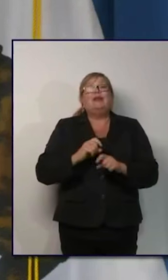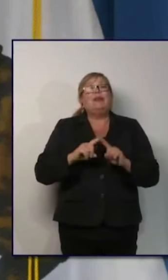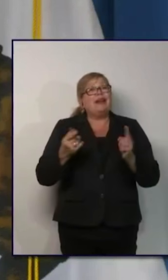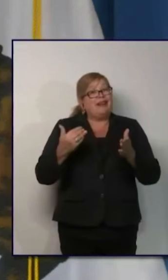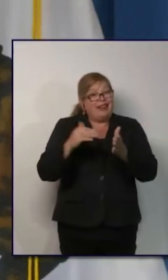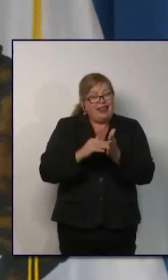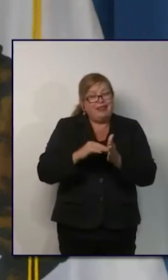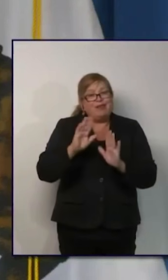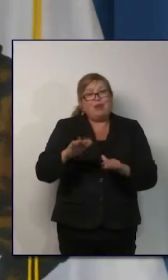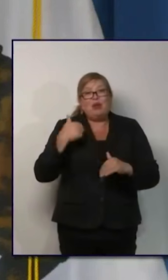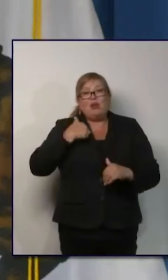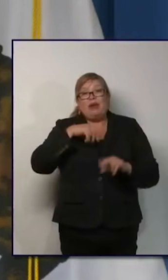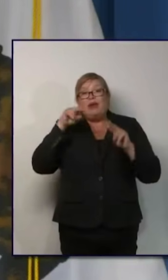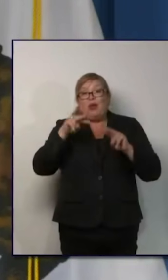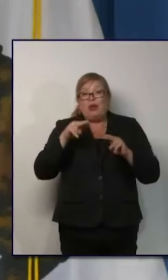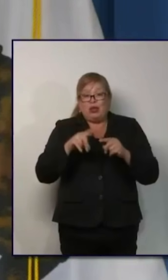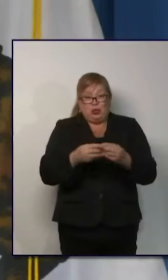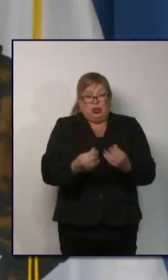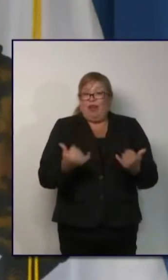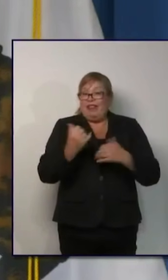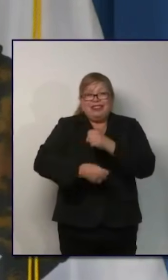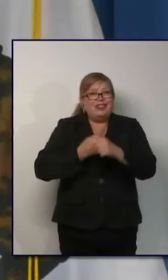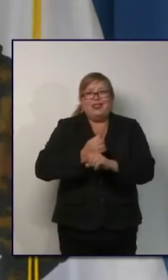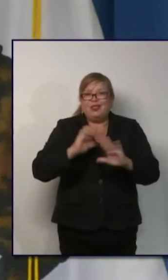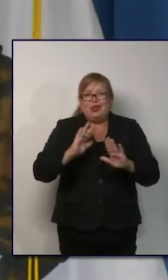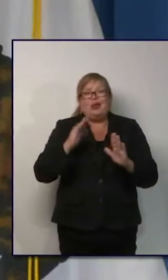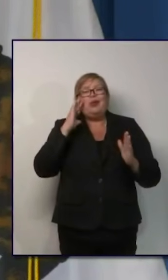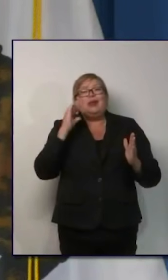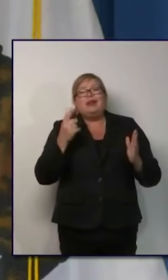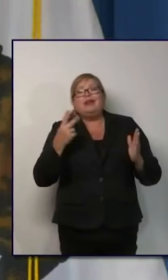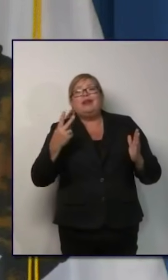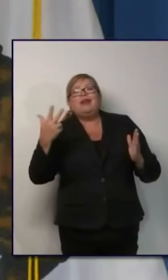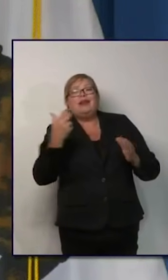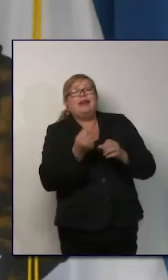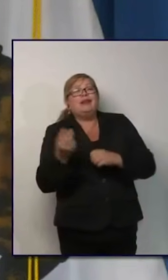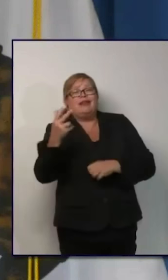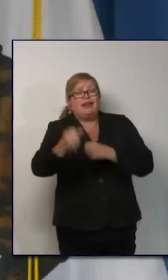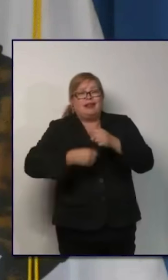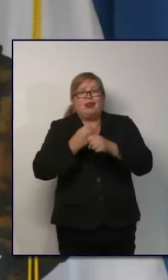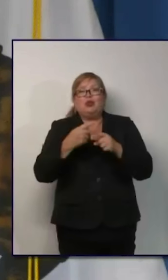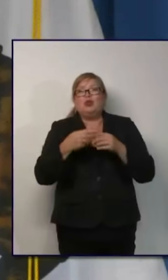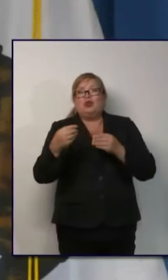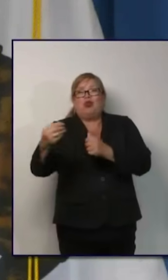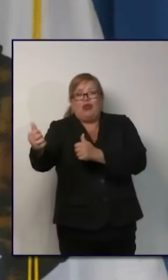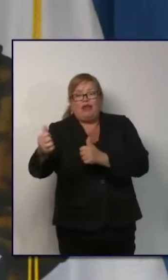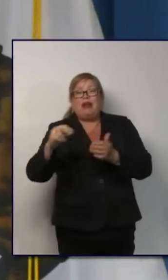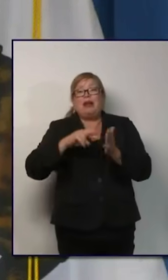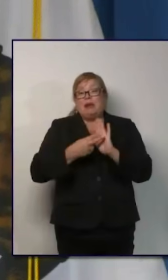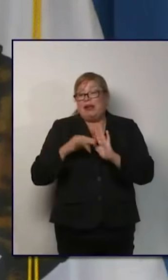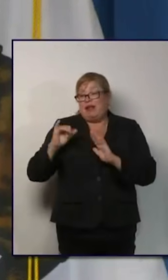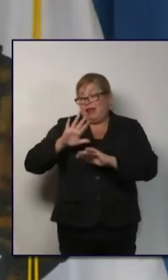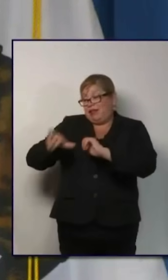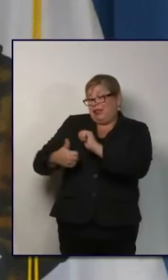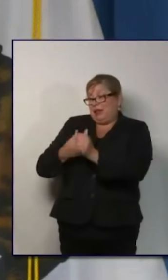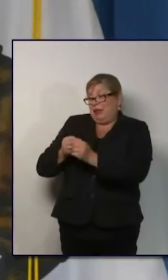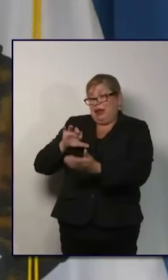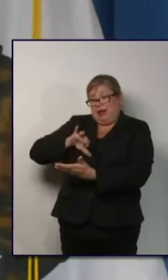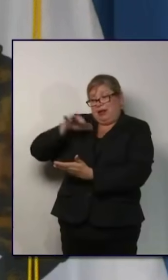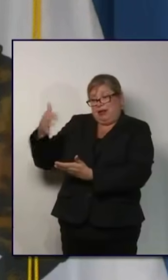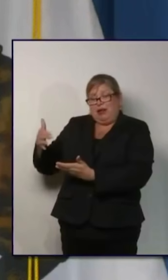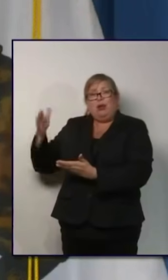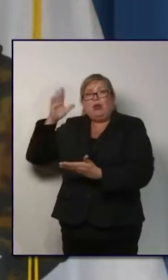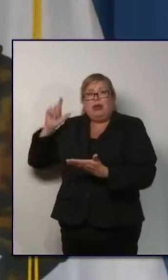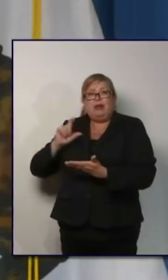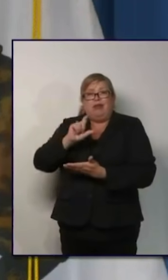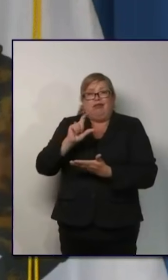again, we're looking at a multi-year strategy, and that strategy will include pulling down that rainy day reserve in a